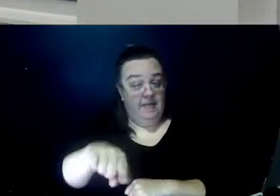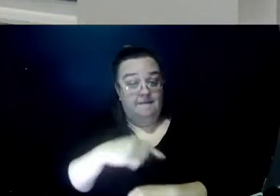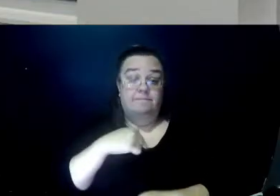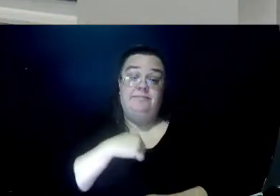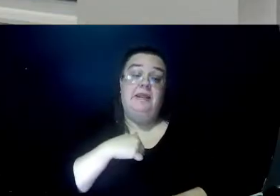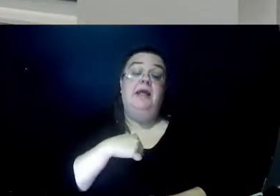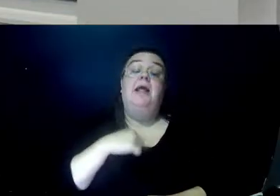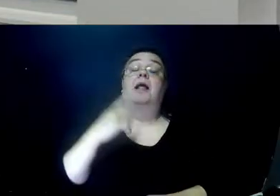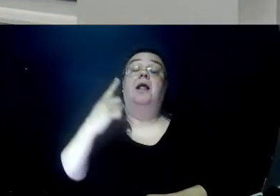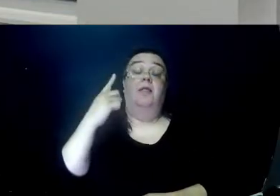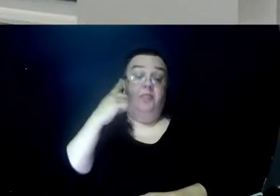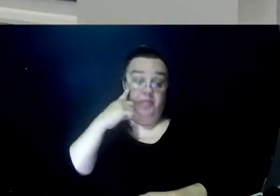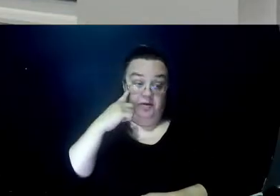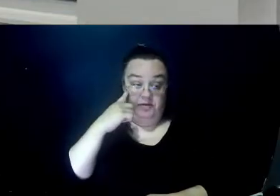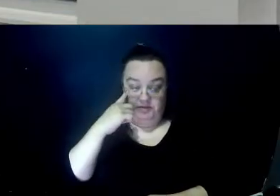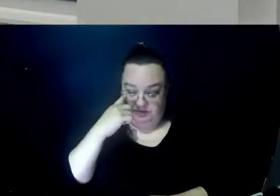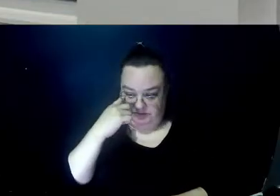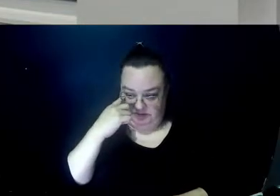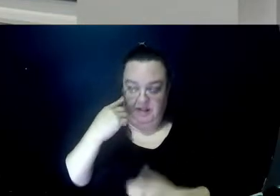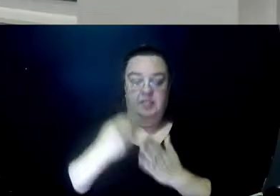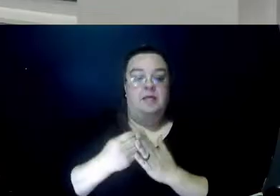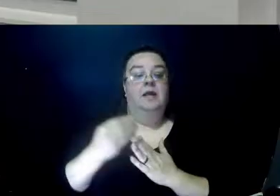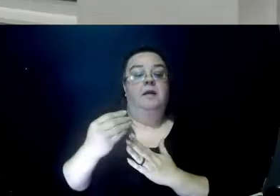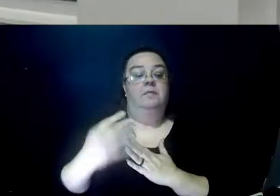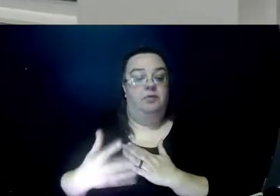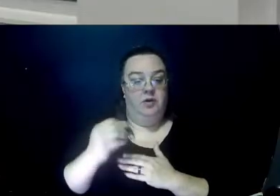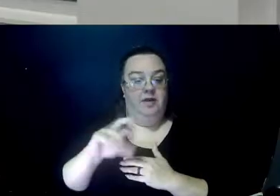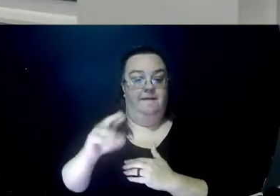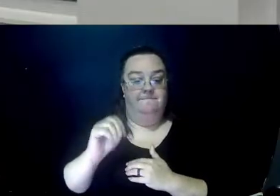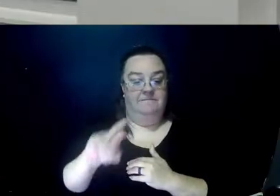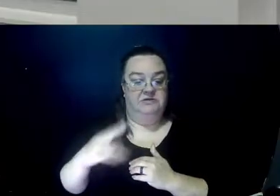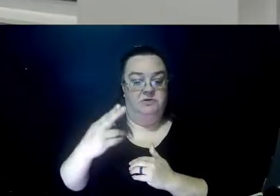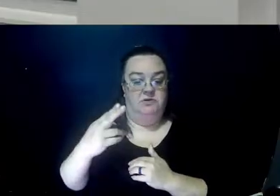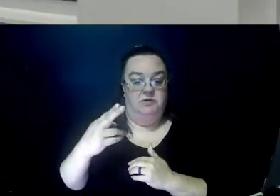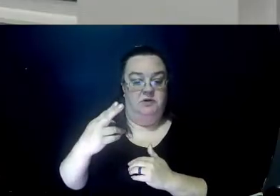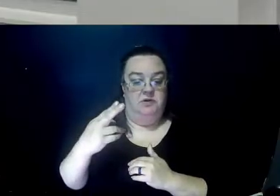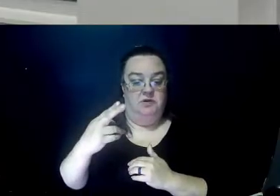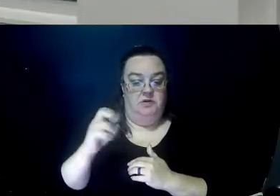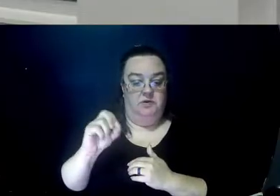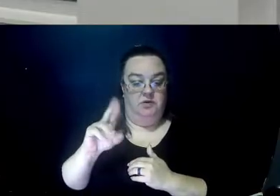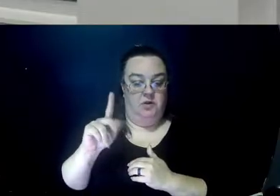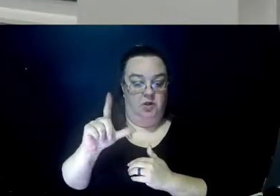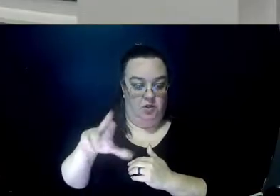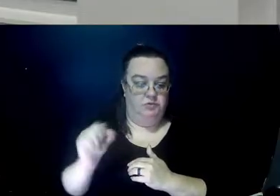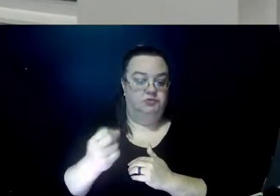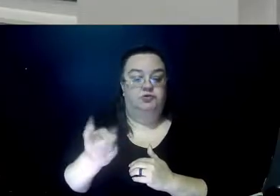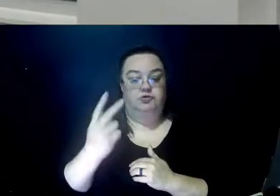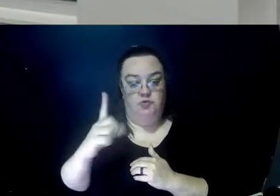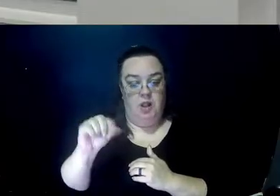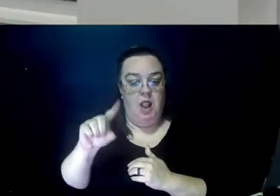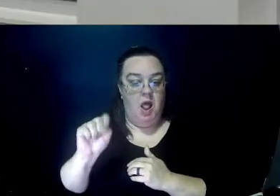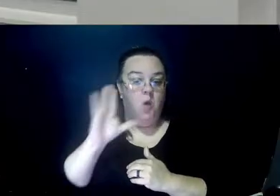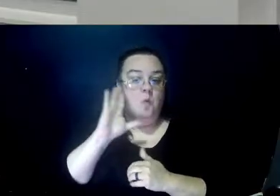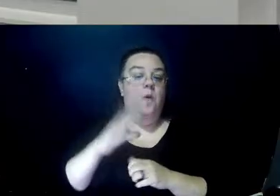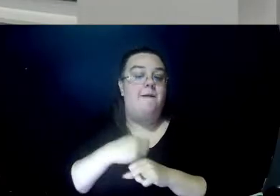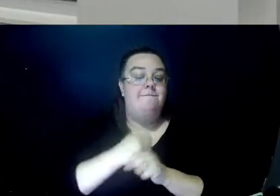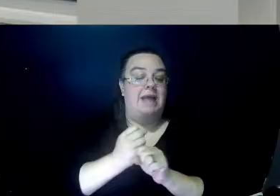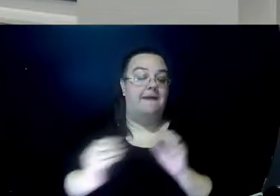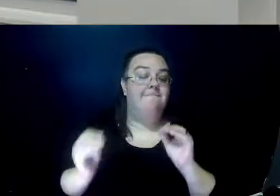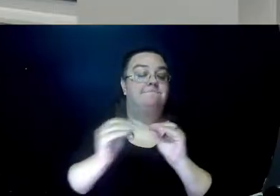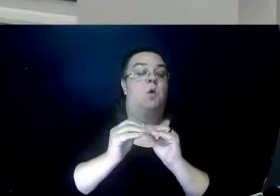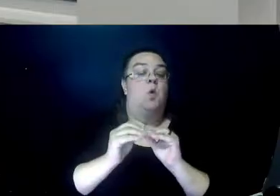I thought that the purchase of Mr. Horkler's 2 lots would make it far more difficult to develop. I